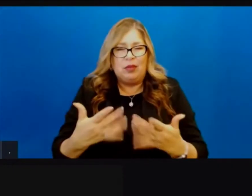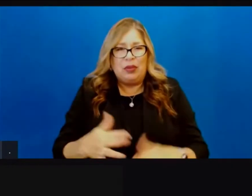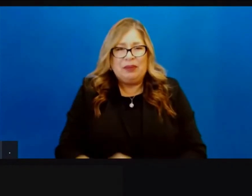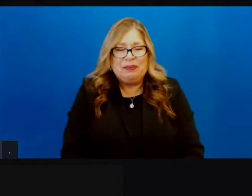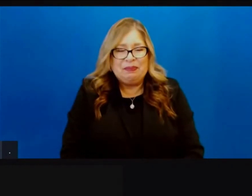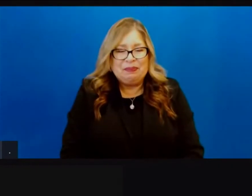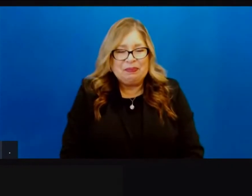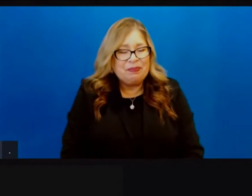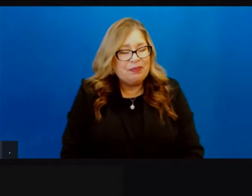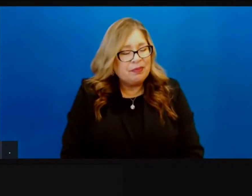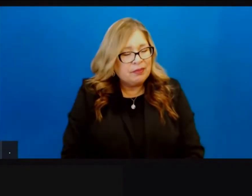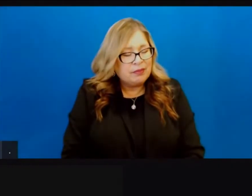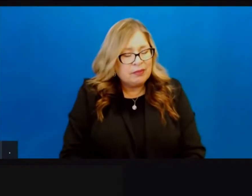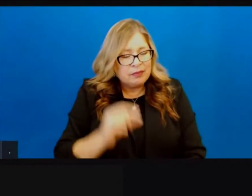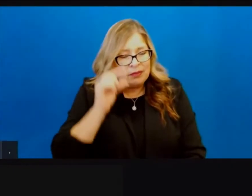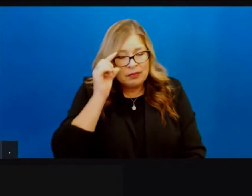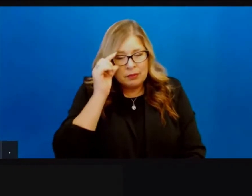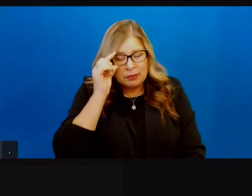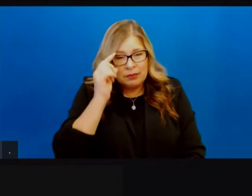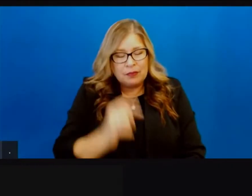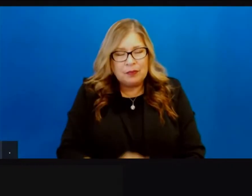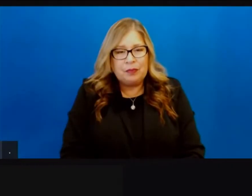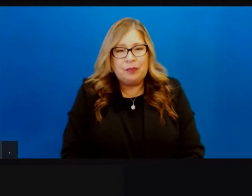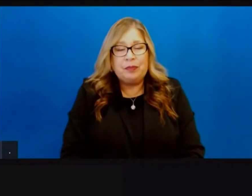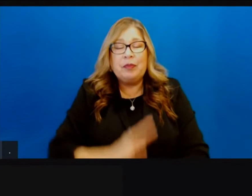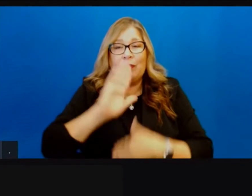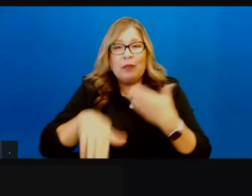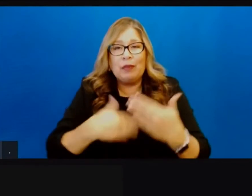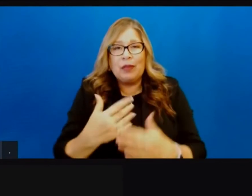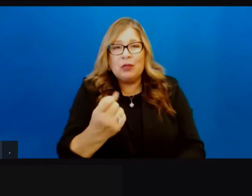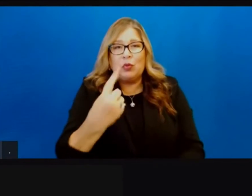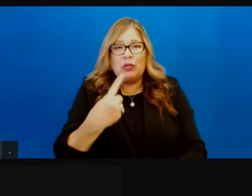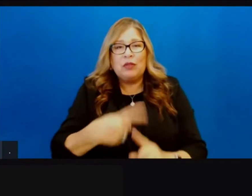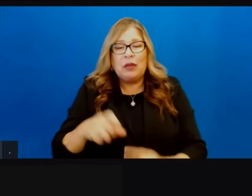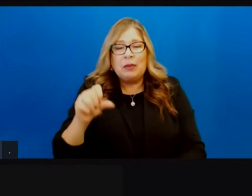Next question comes from Catherine Ho with the San Francisco Chronicle.